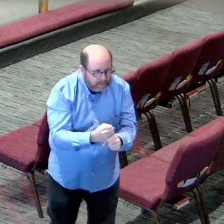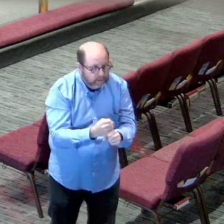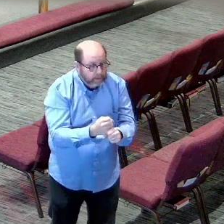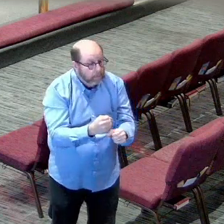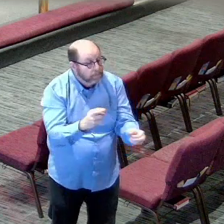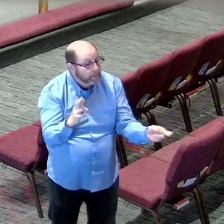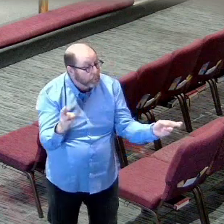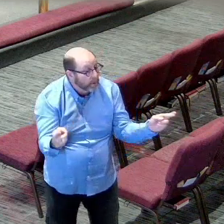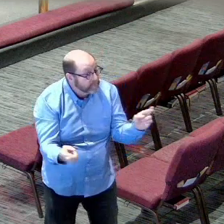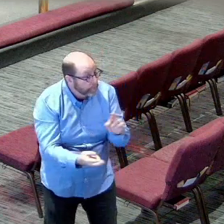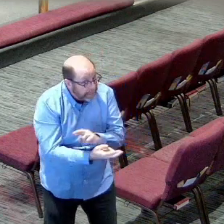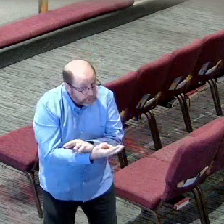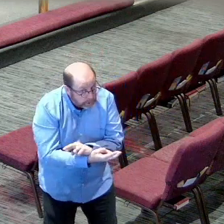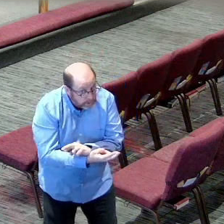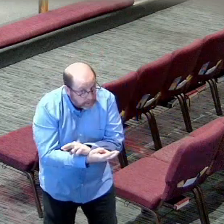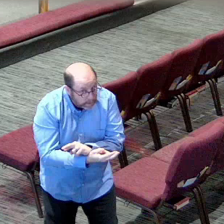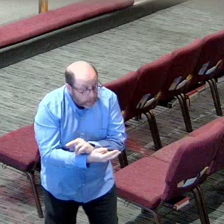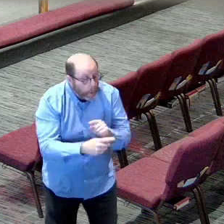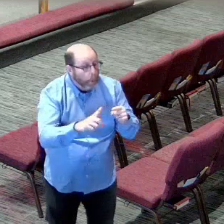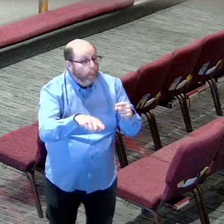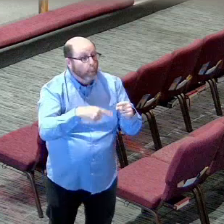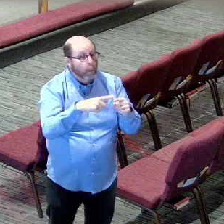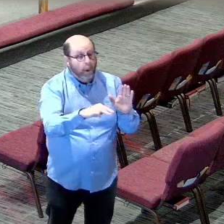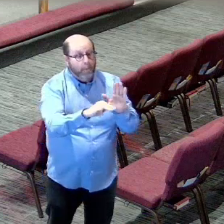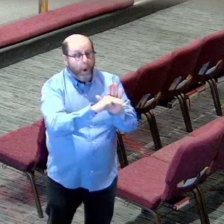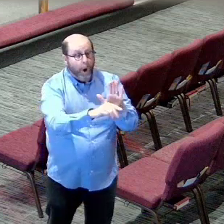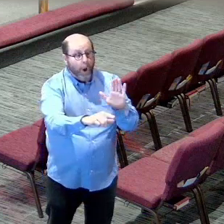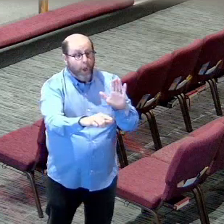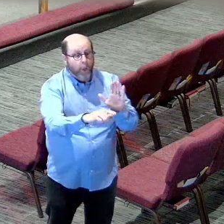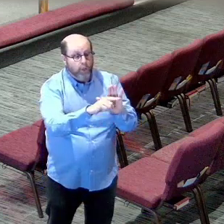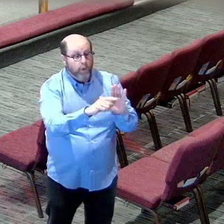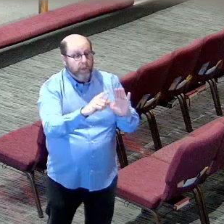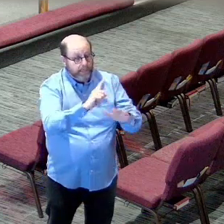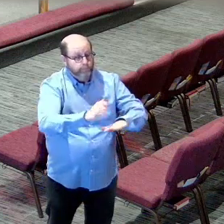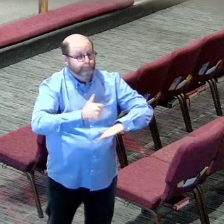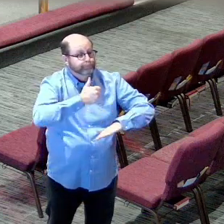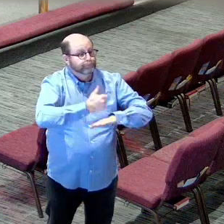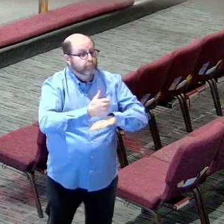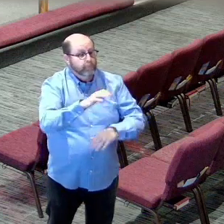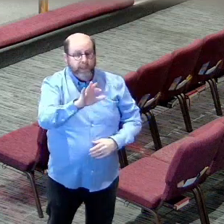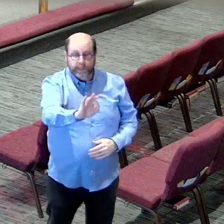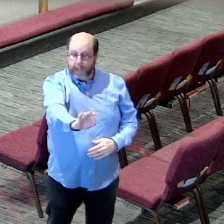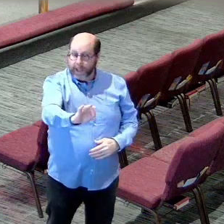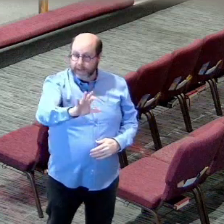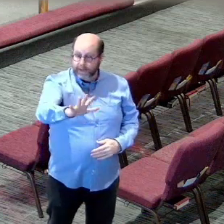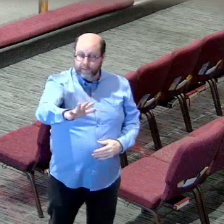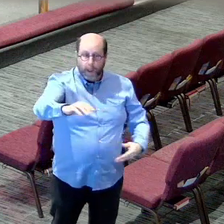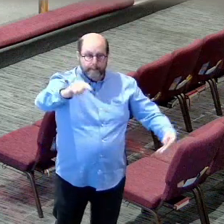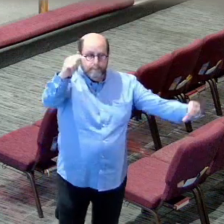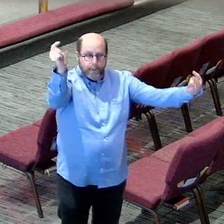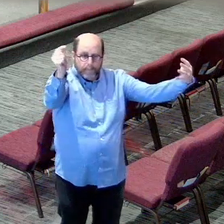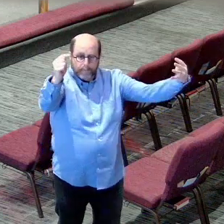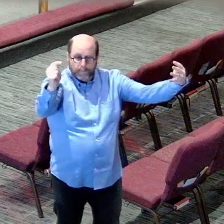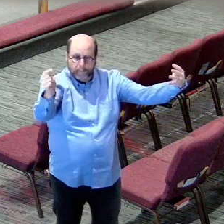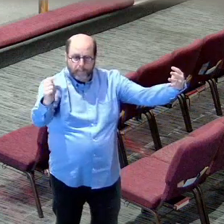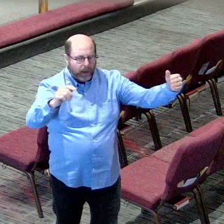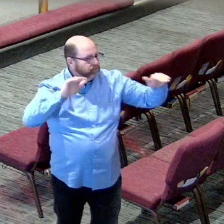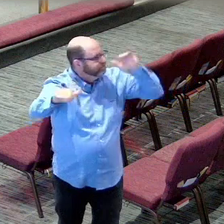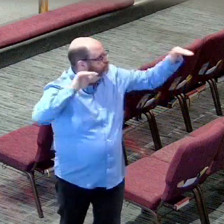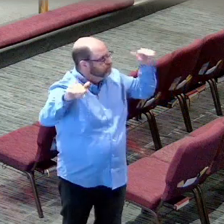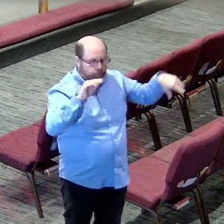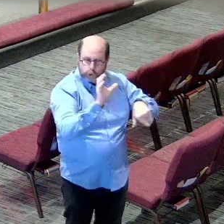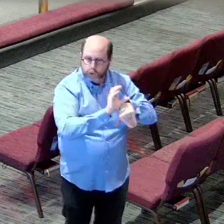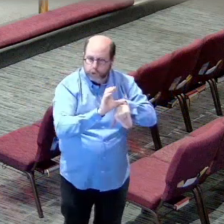Reformation? When Martin Luther issued his 95-fold call to the church, he